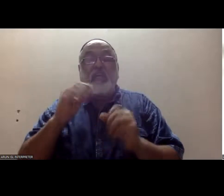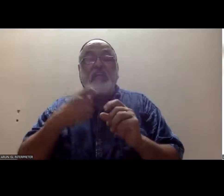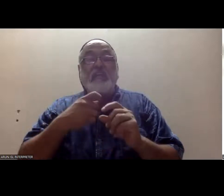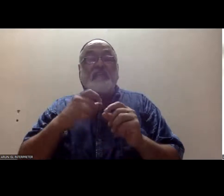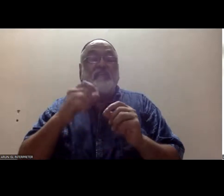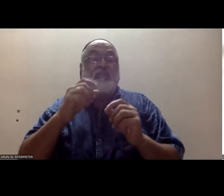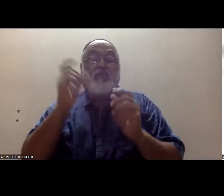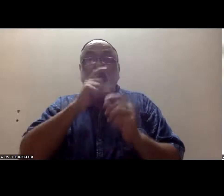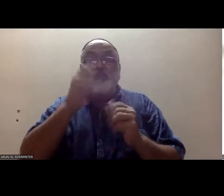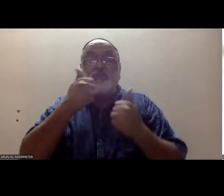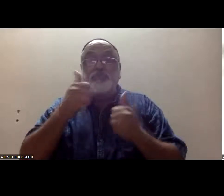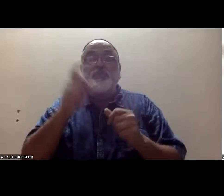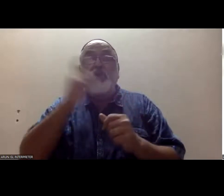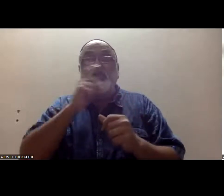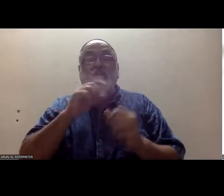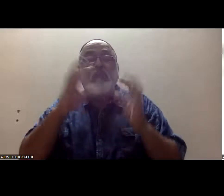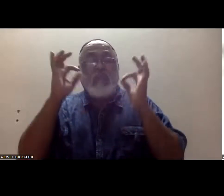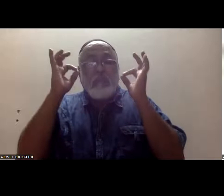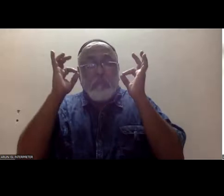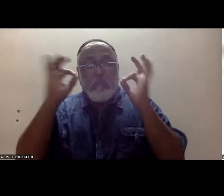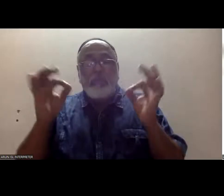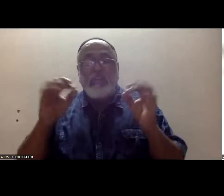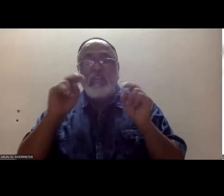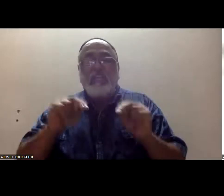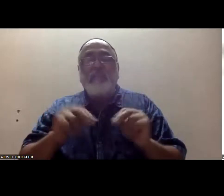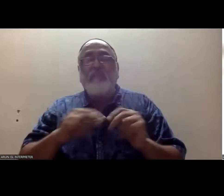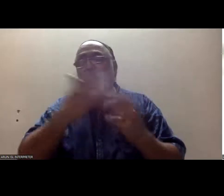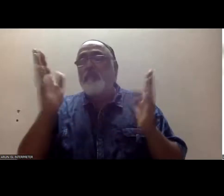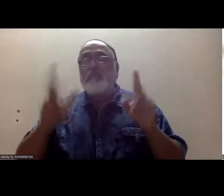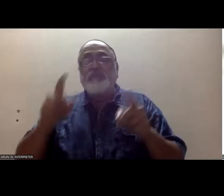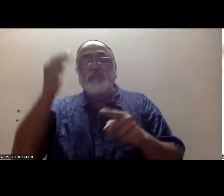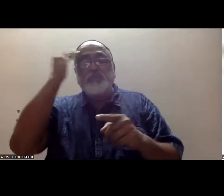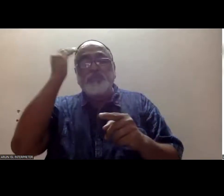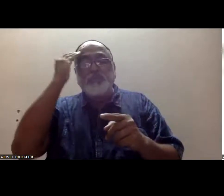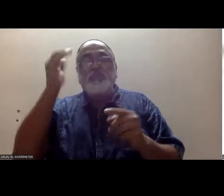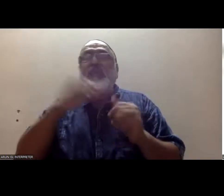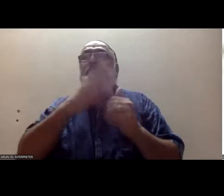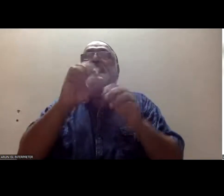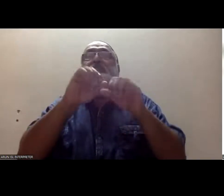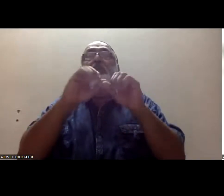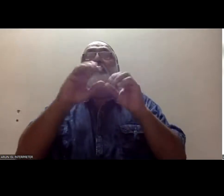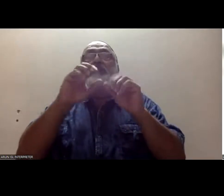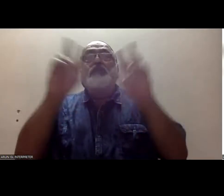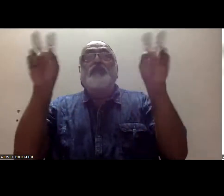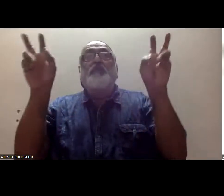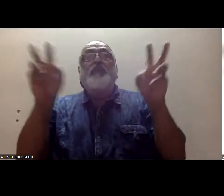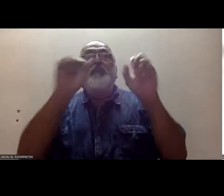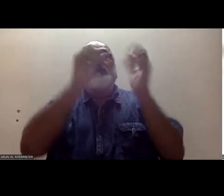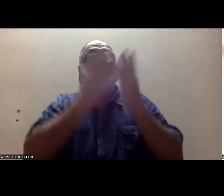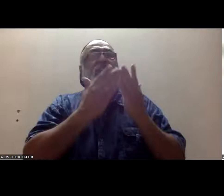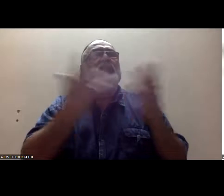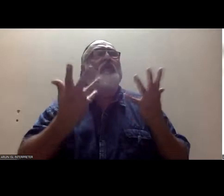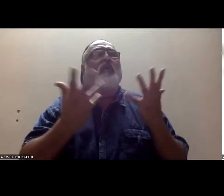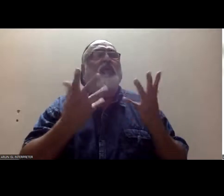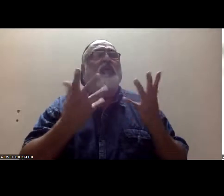this is such a need of the hour today that everyone, no matter what your subjects are, that we know a little bit about accessibility,